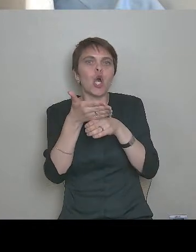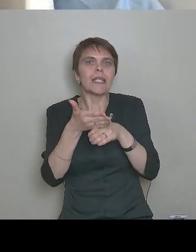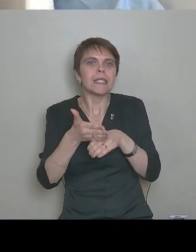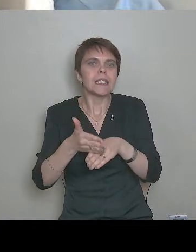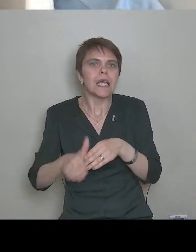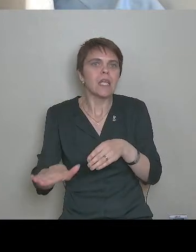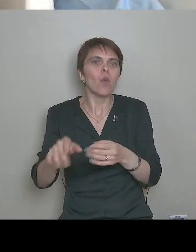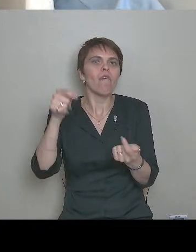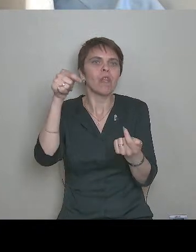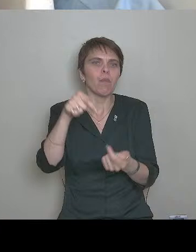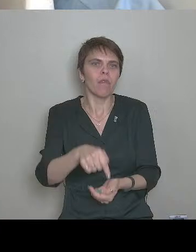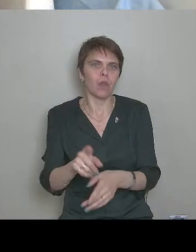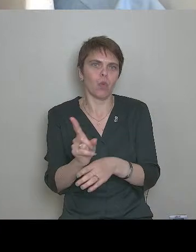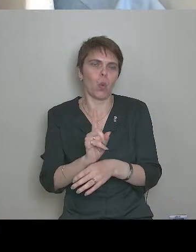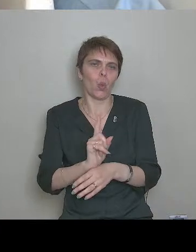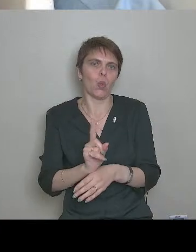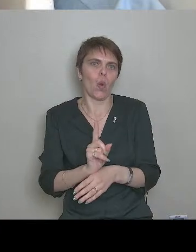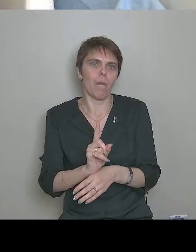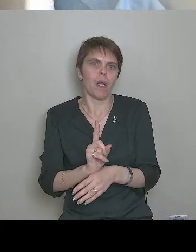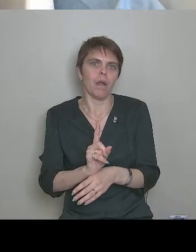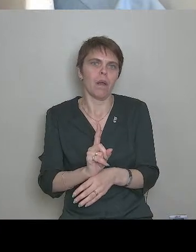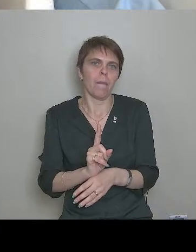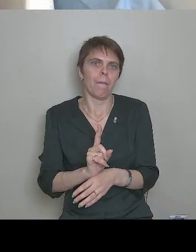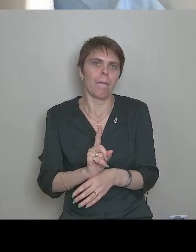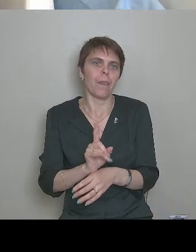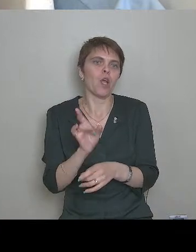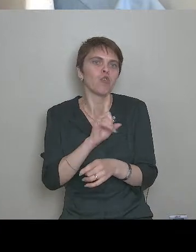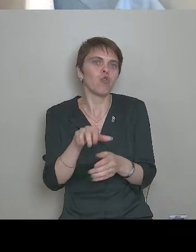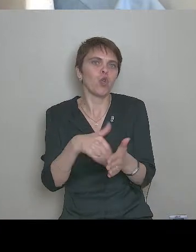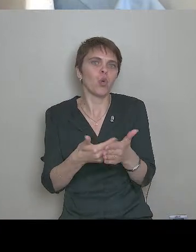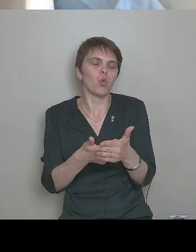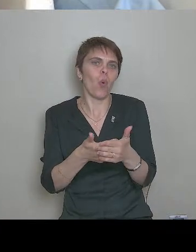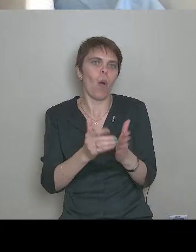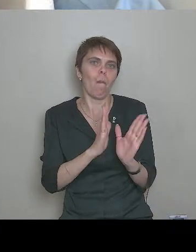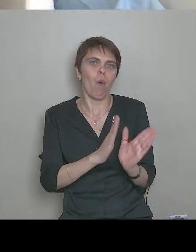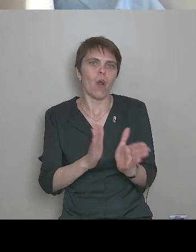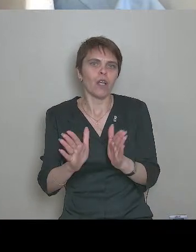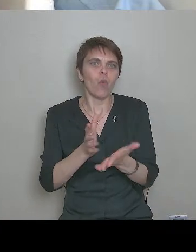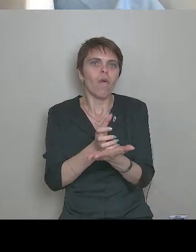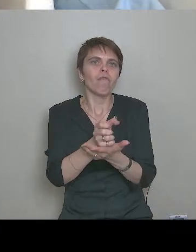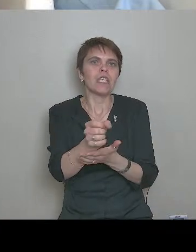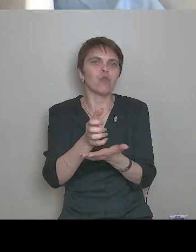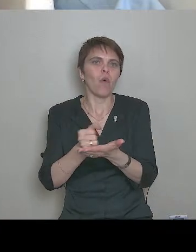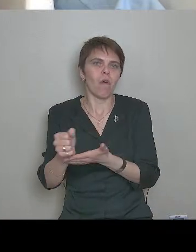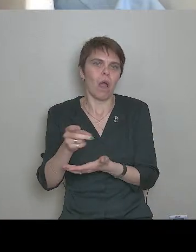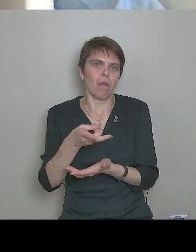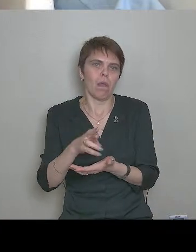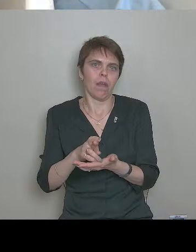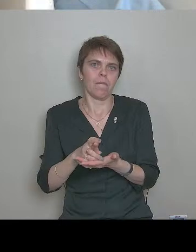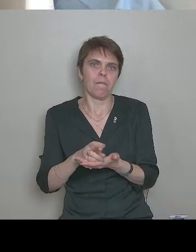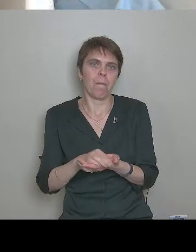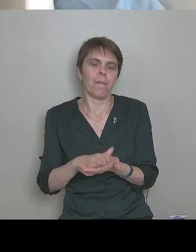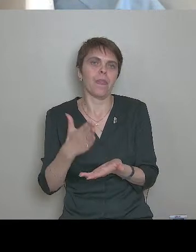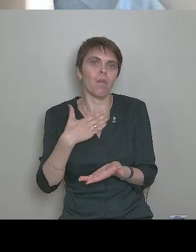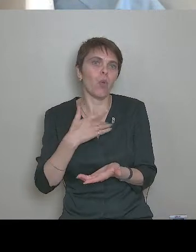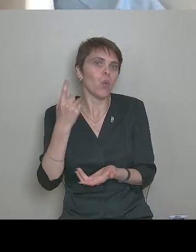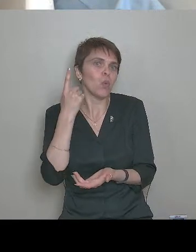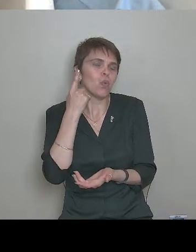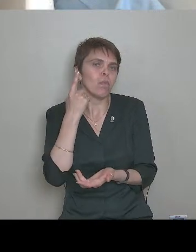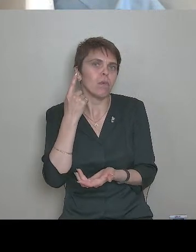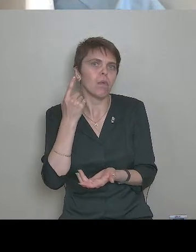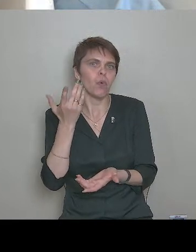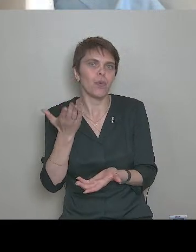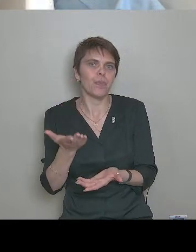of the opposite gender. Would it be a violation? Yes, because that's a requirement to the procedure of nomination.